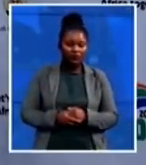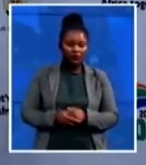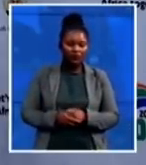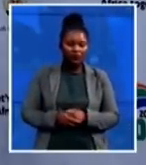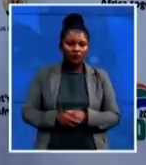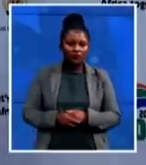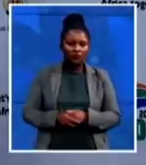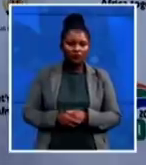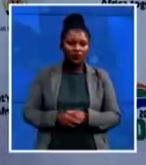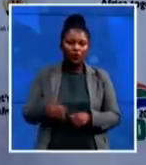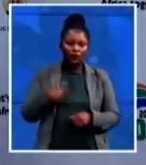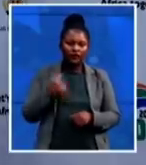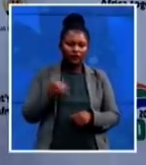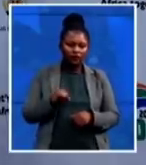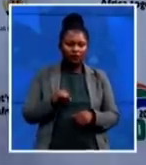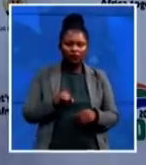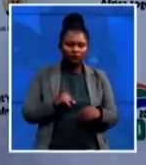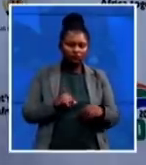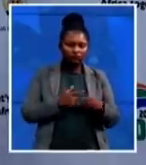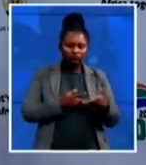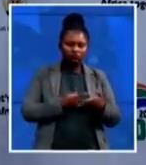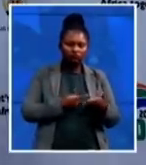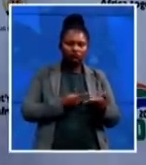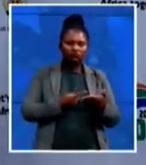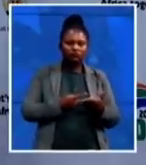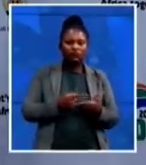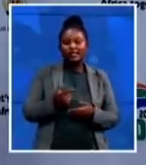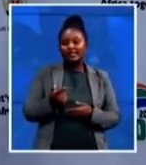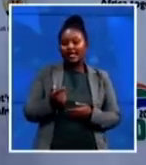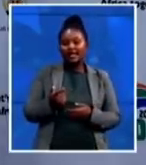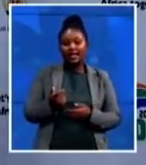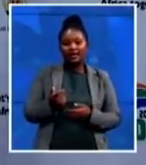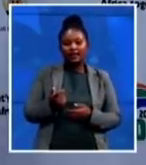there's a supposed memorial on Sunday. I